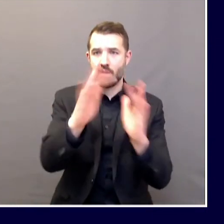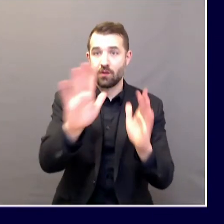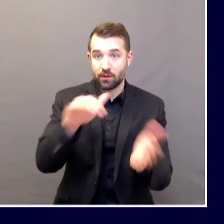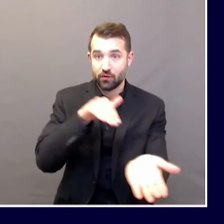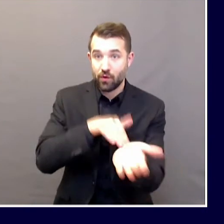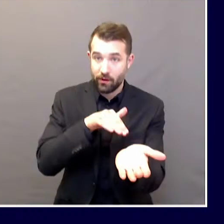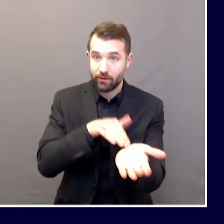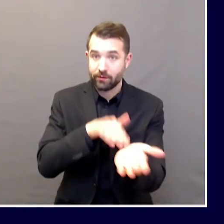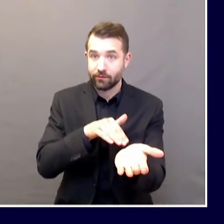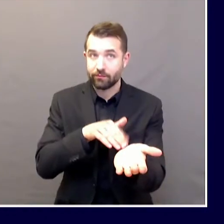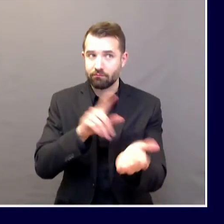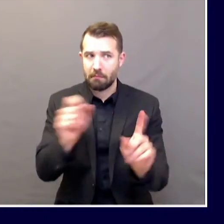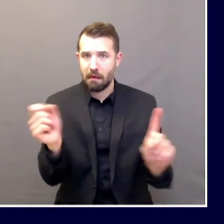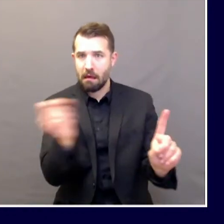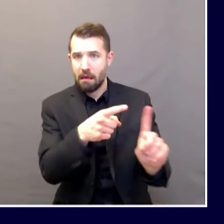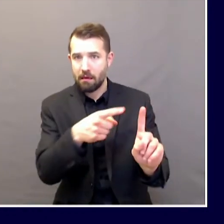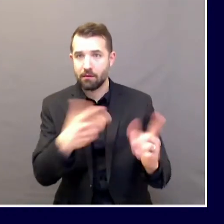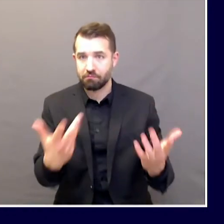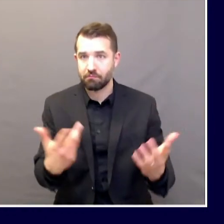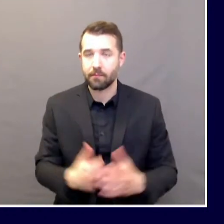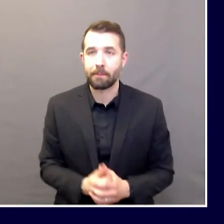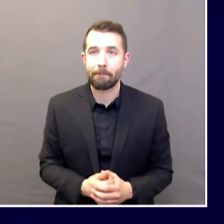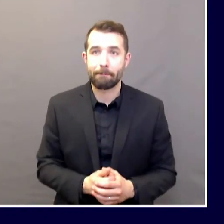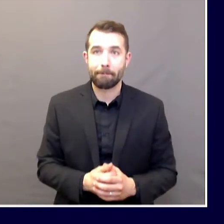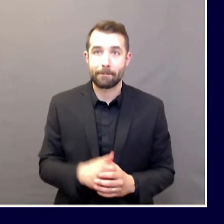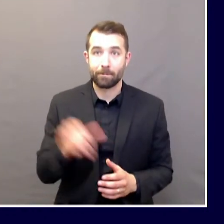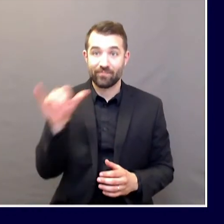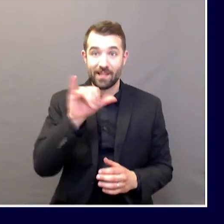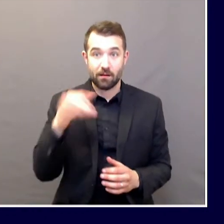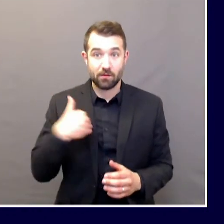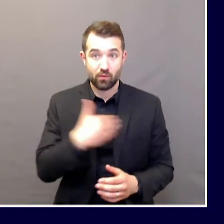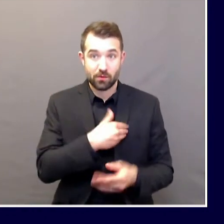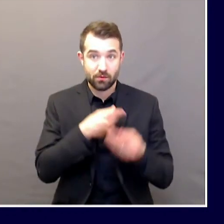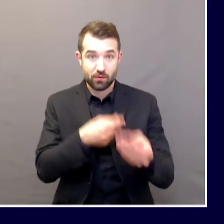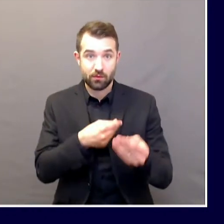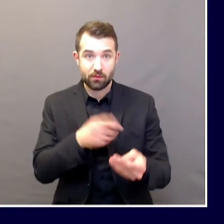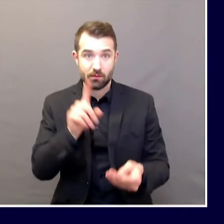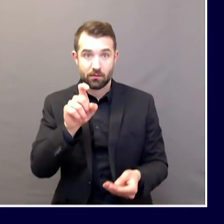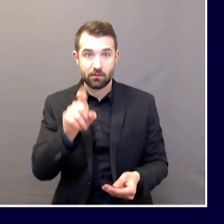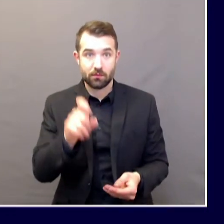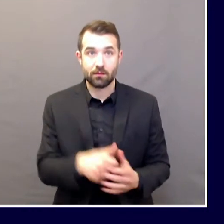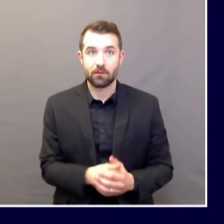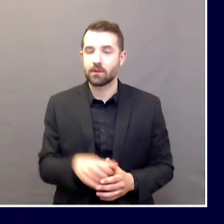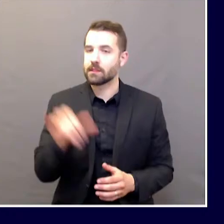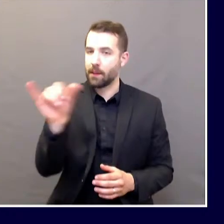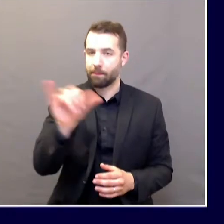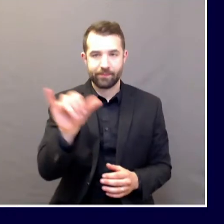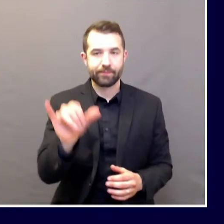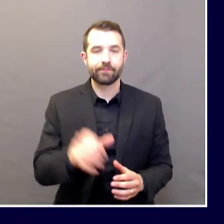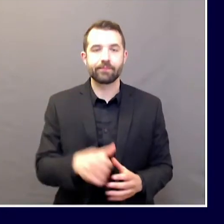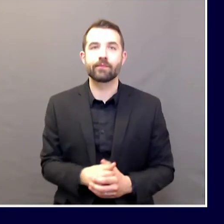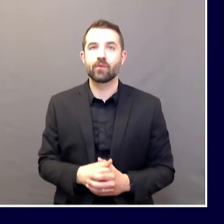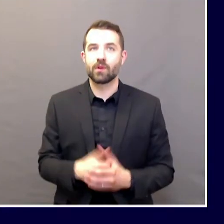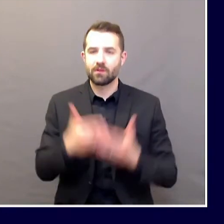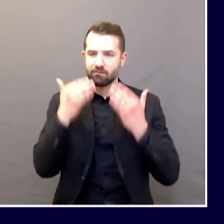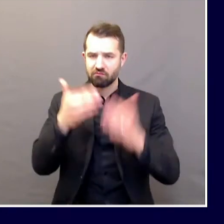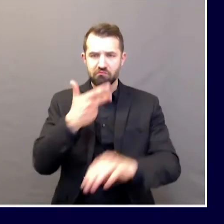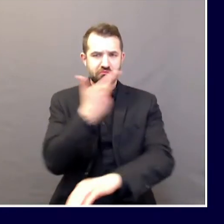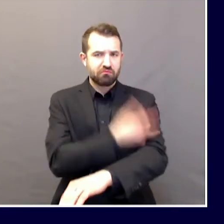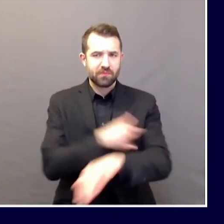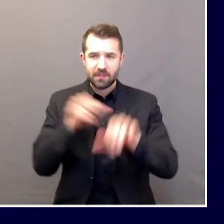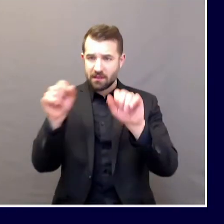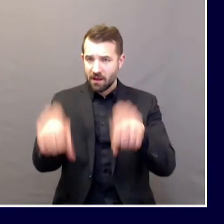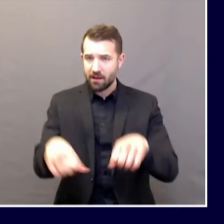breastfeeding, your recommendation? The same thing, the very same thing. There's no reason why they should not be vaccinated. Okay, thank you so